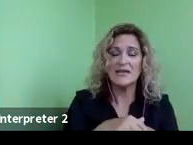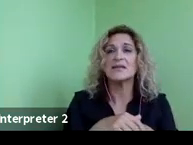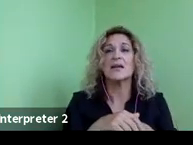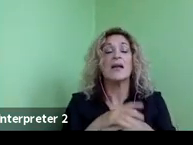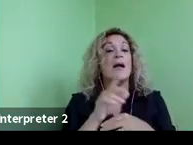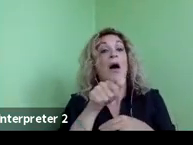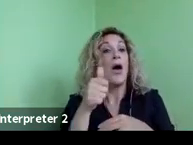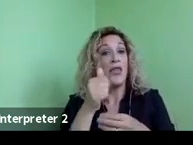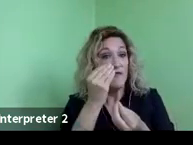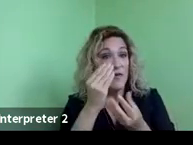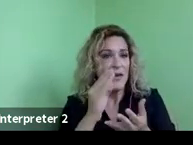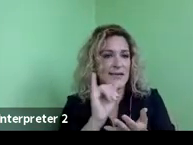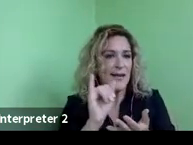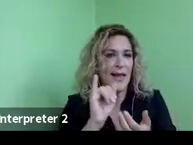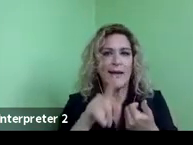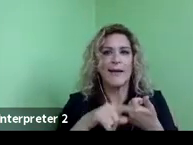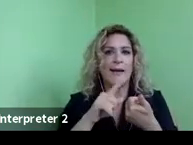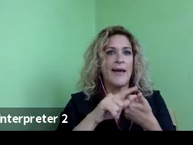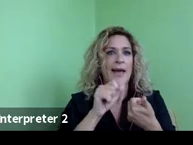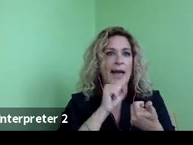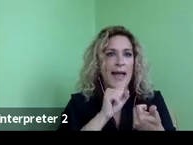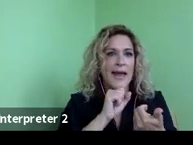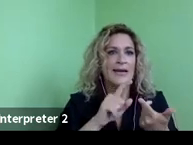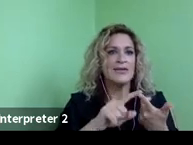like age or race or religion,